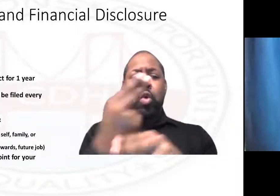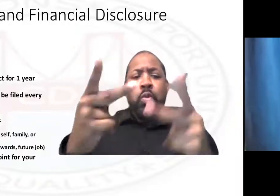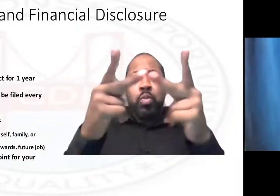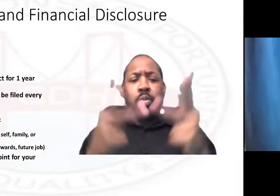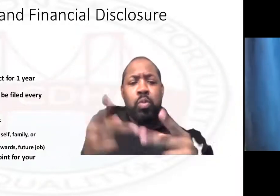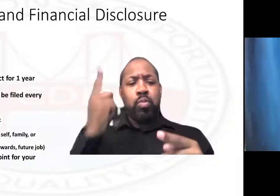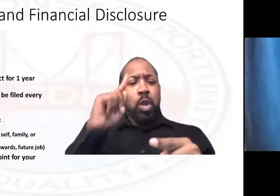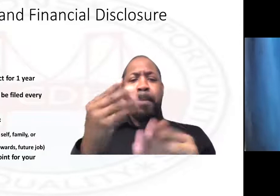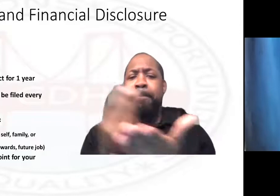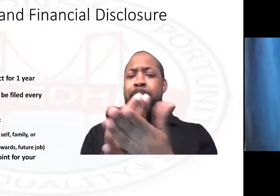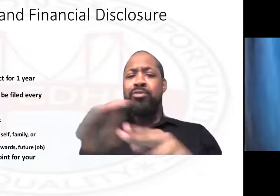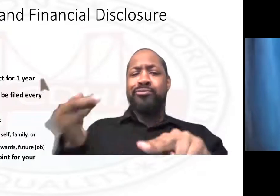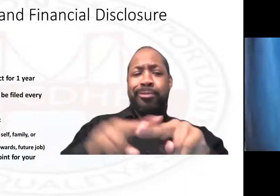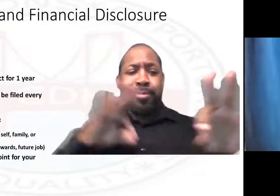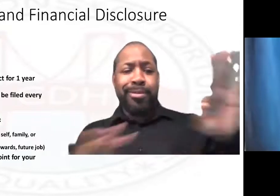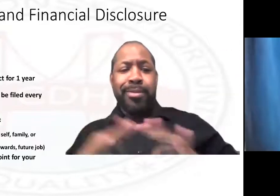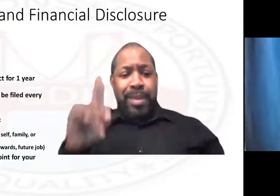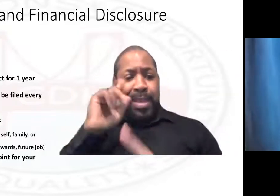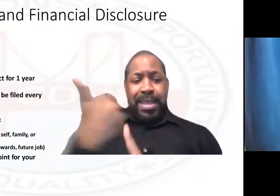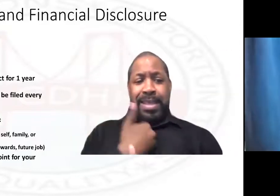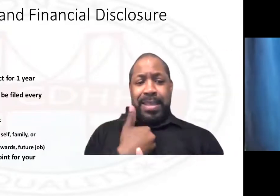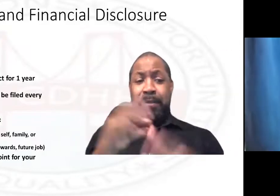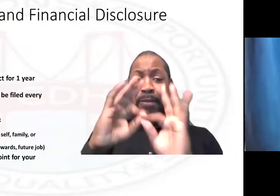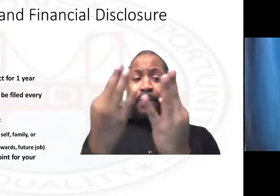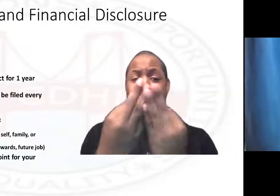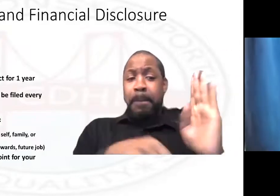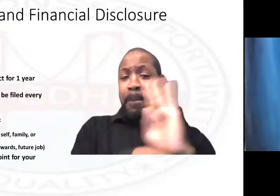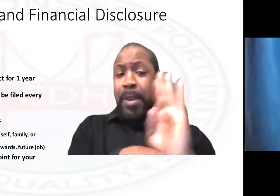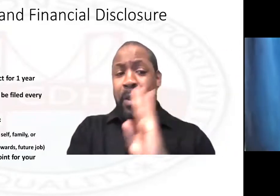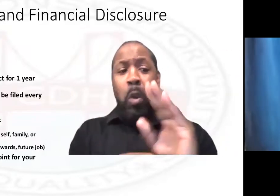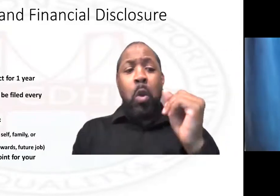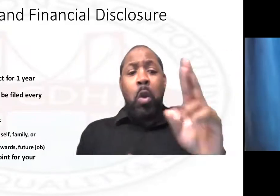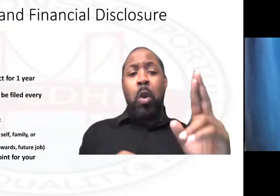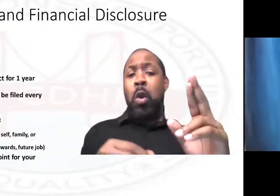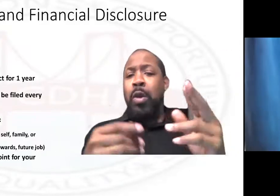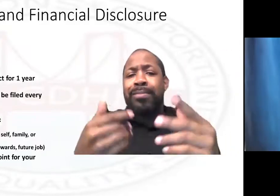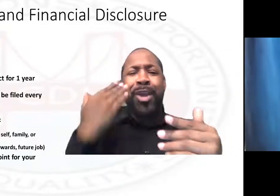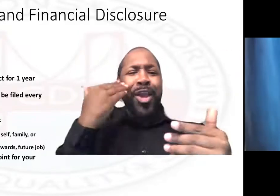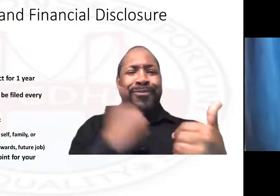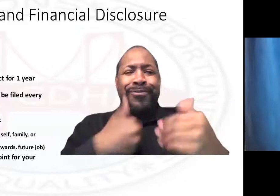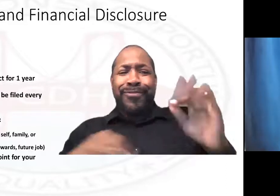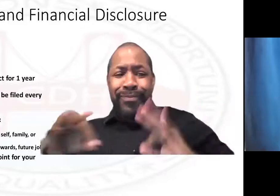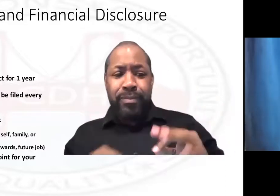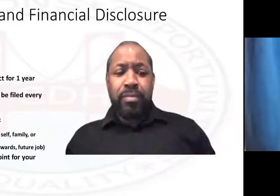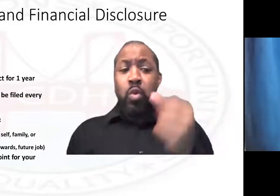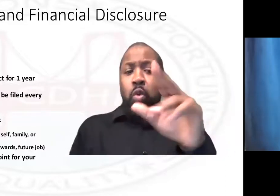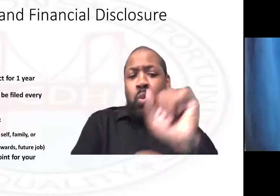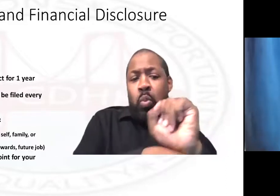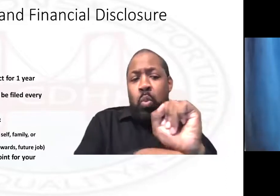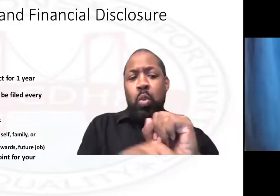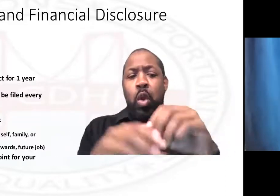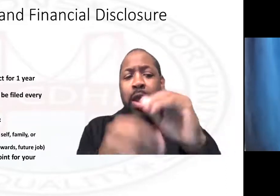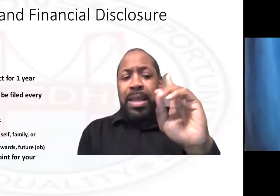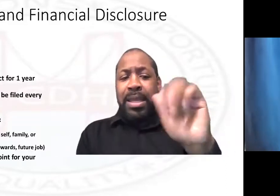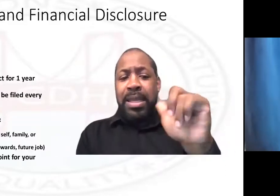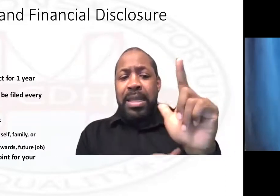sharing that's confidential, using your position for monetary gain for self, family, or business, or, working